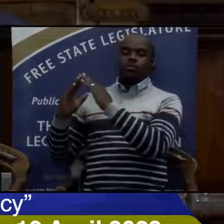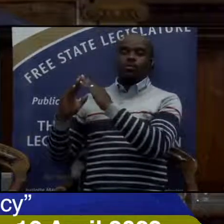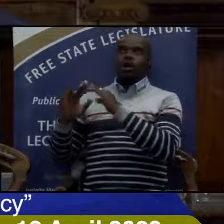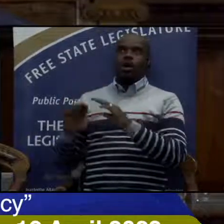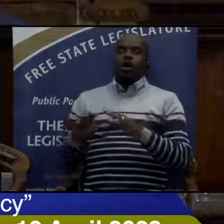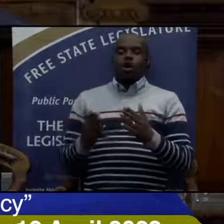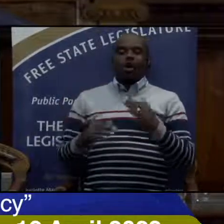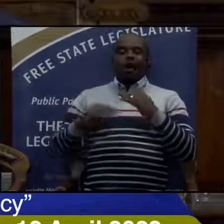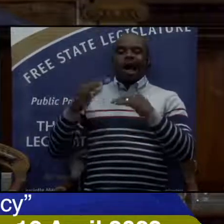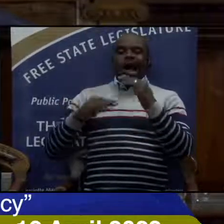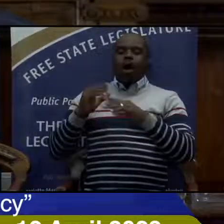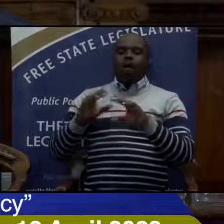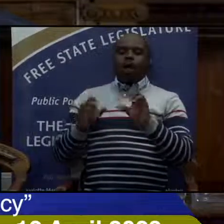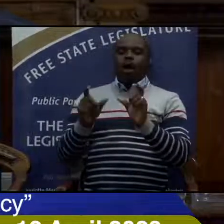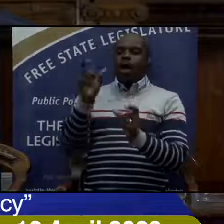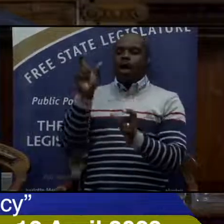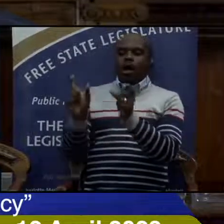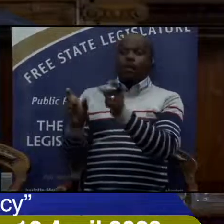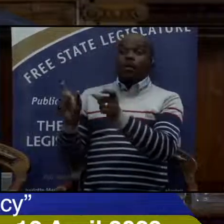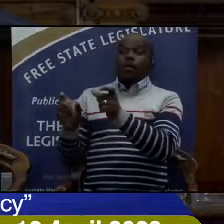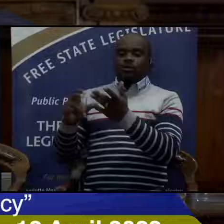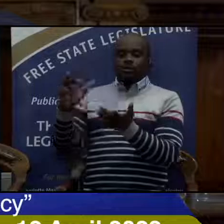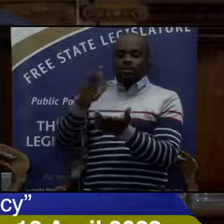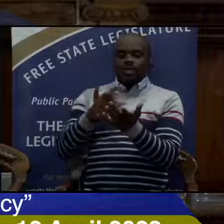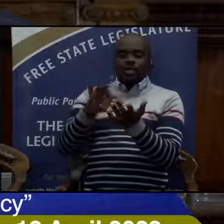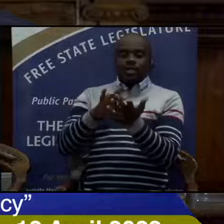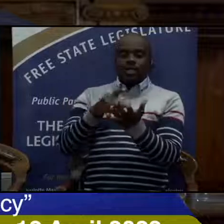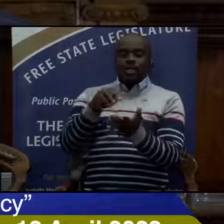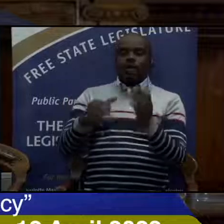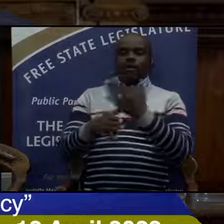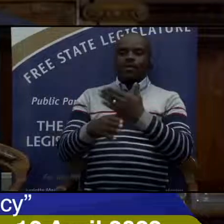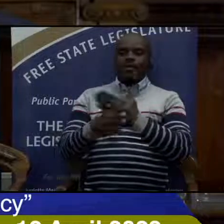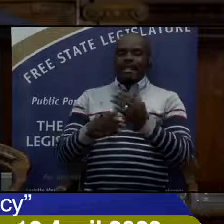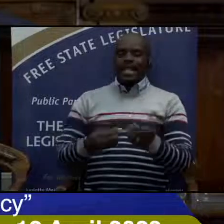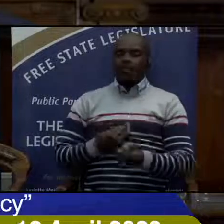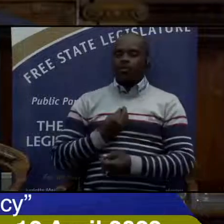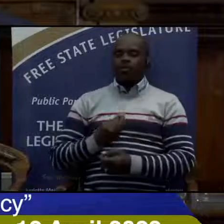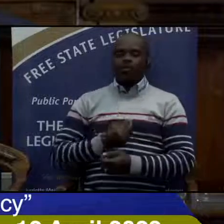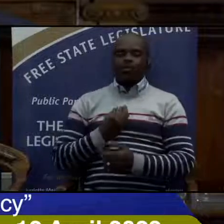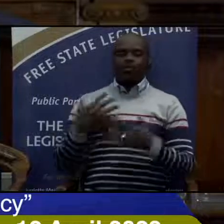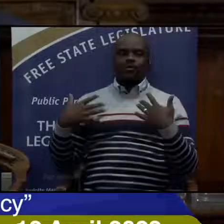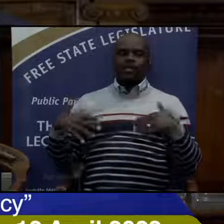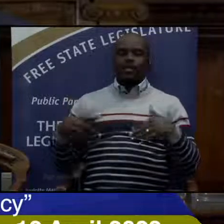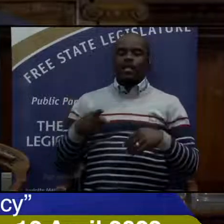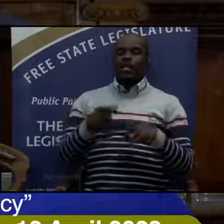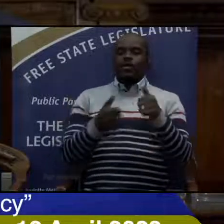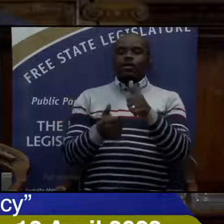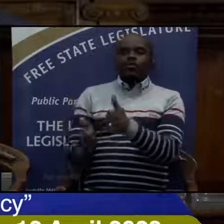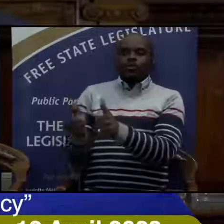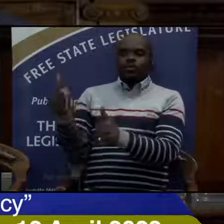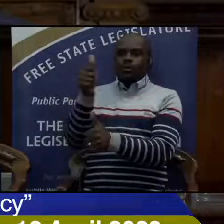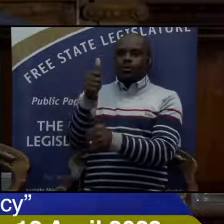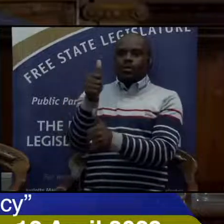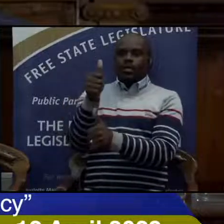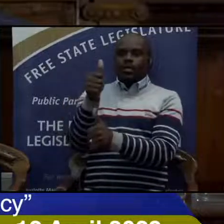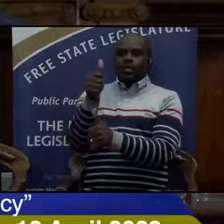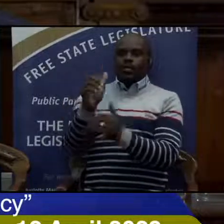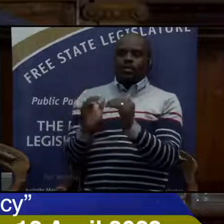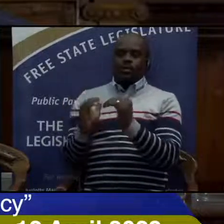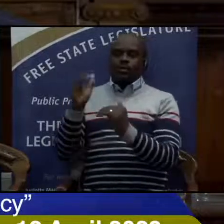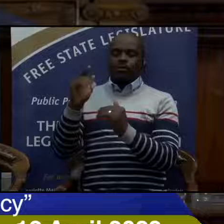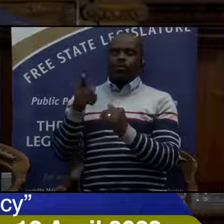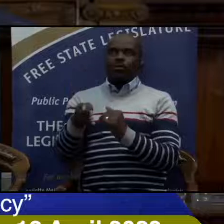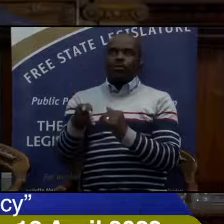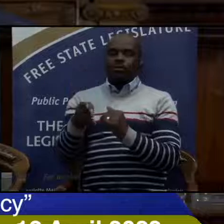empowerment and it's a key to eradication of illiteracy. Furthermore, it is a driver for